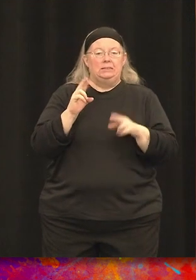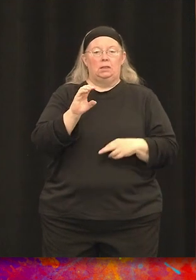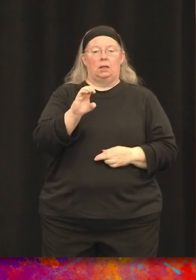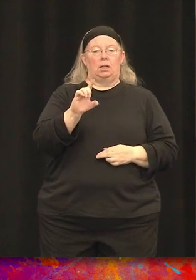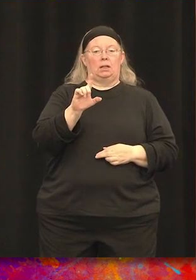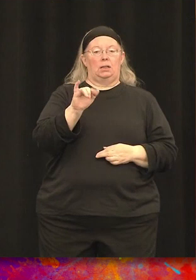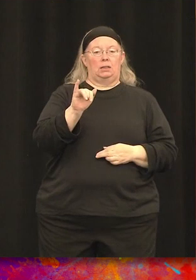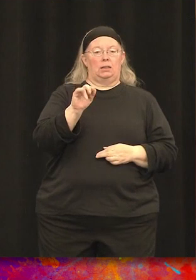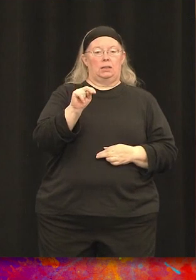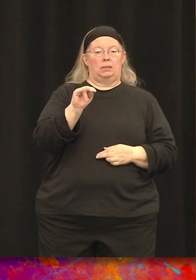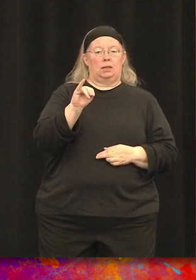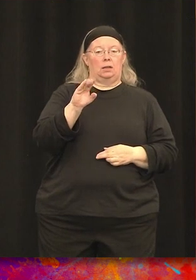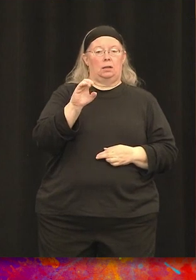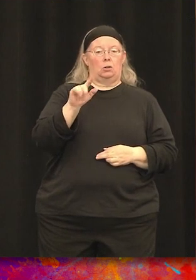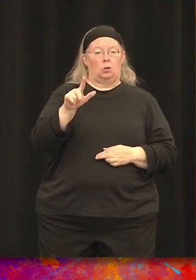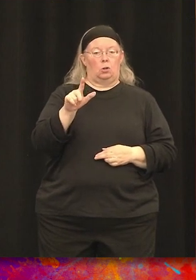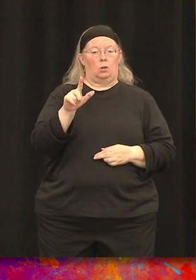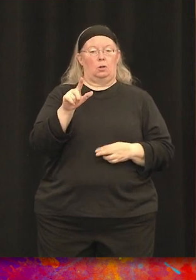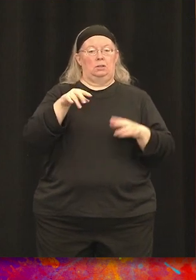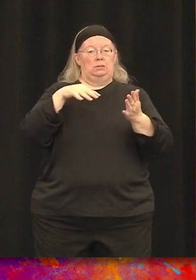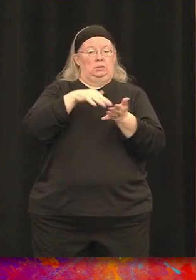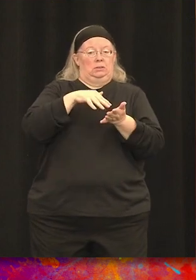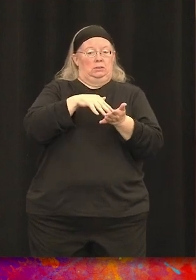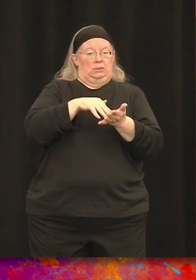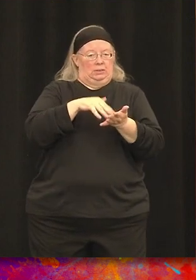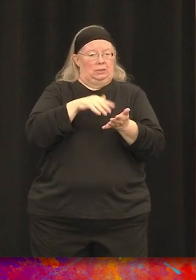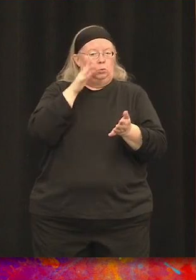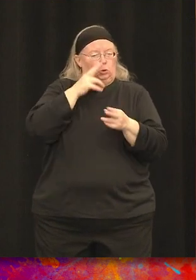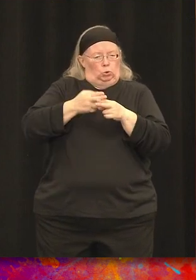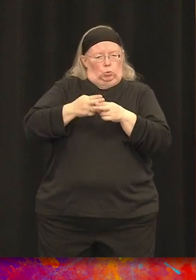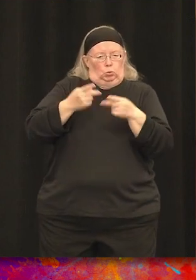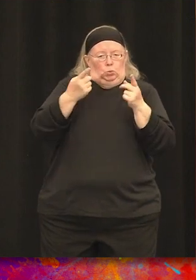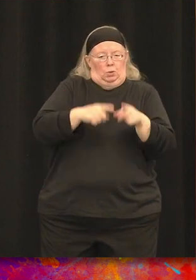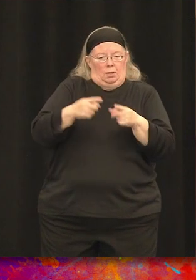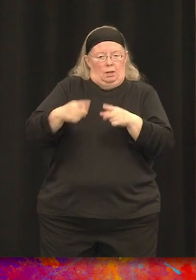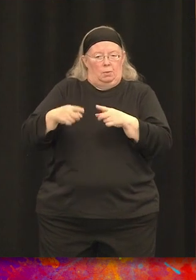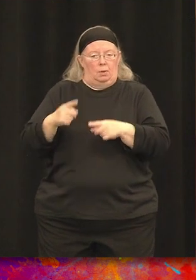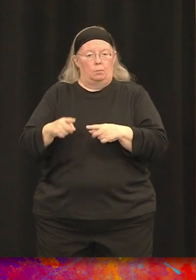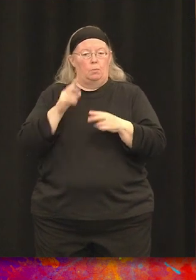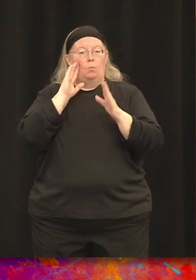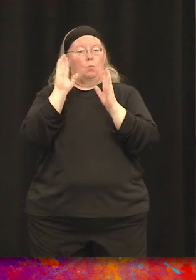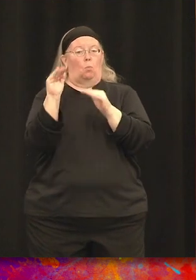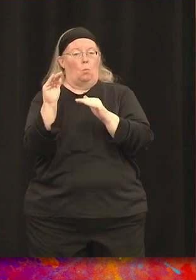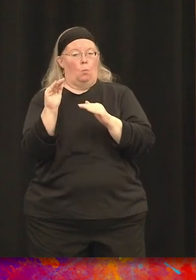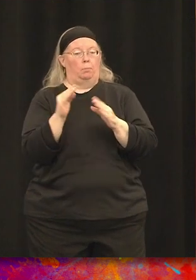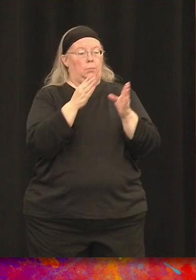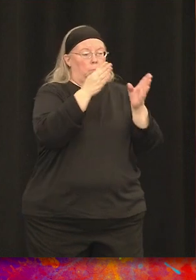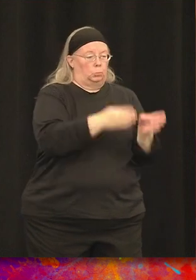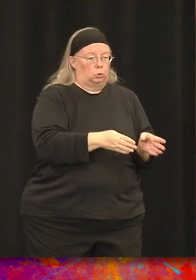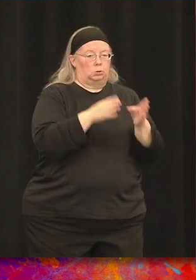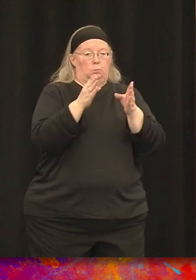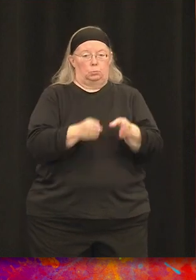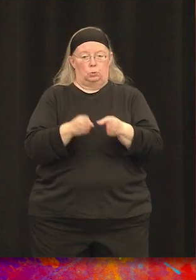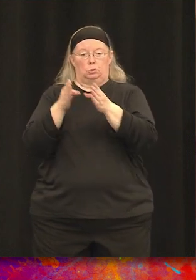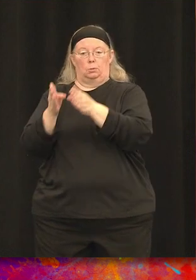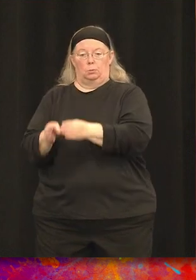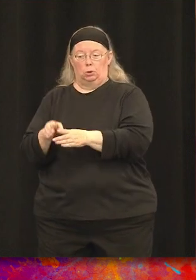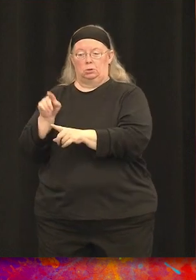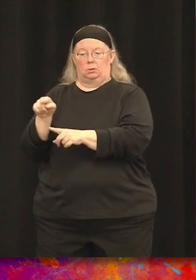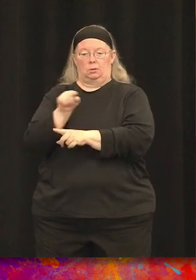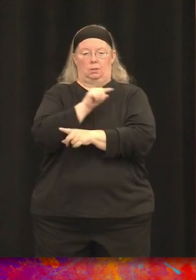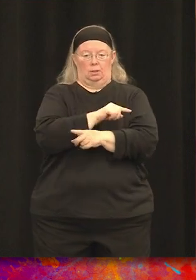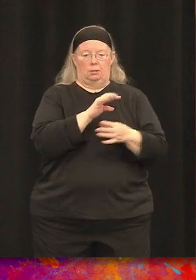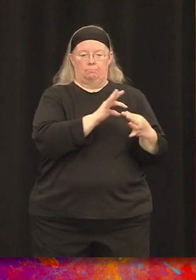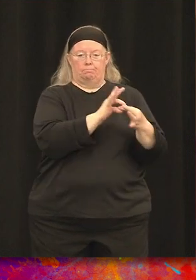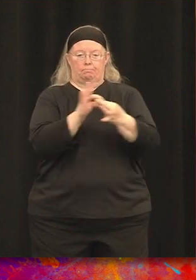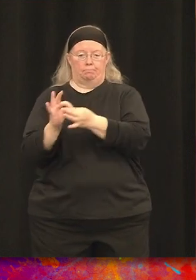syndrome worldwide, person by person, thanks to Mani. Mani, will you please join me and receive your